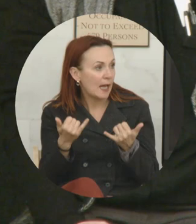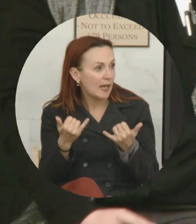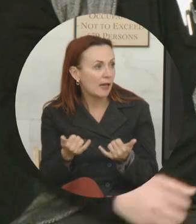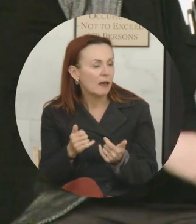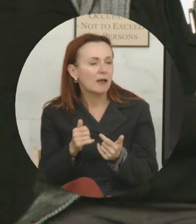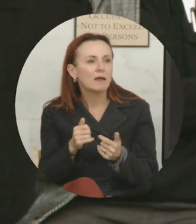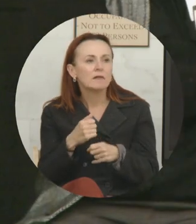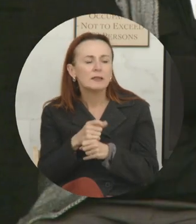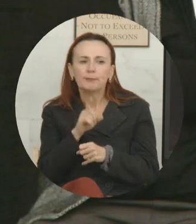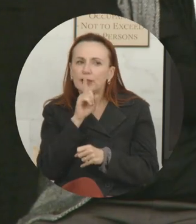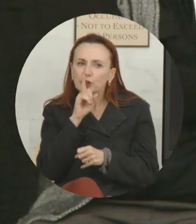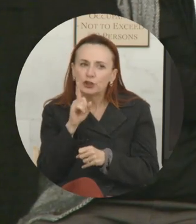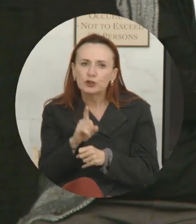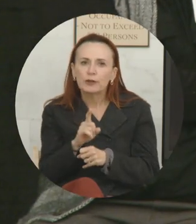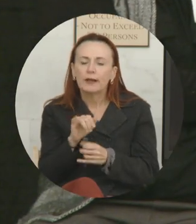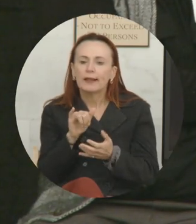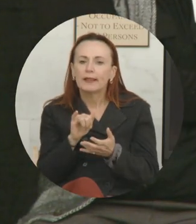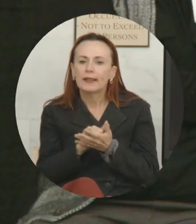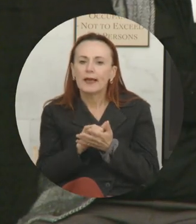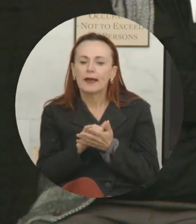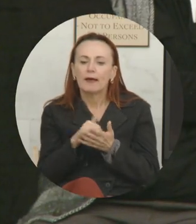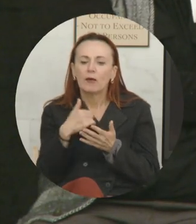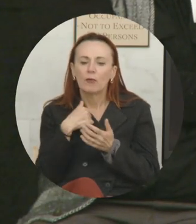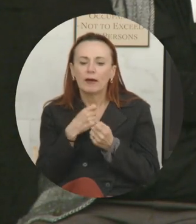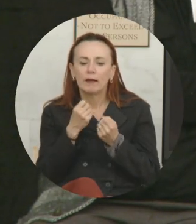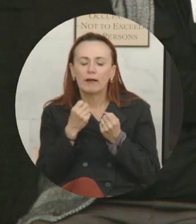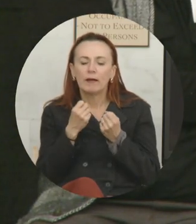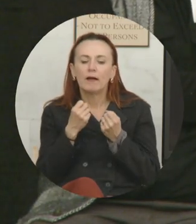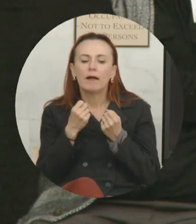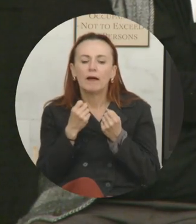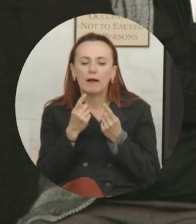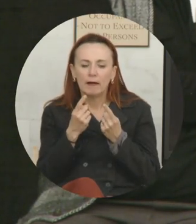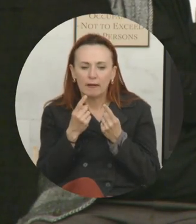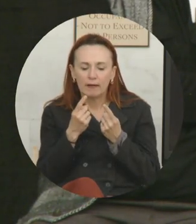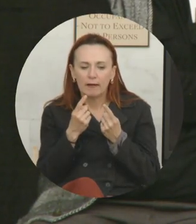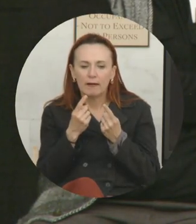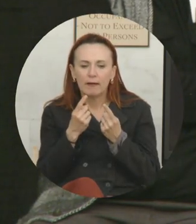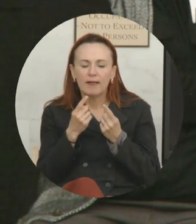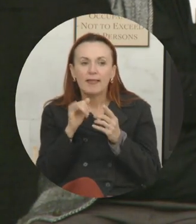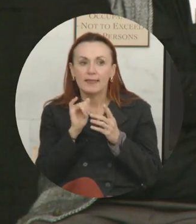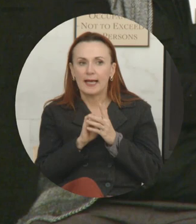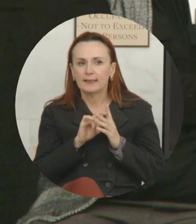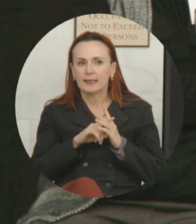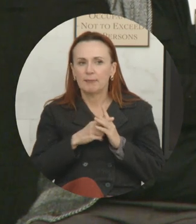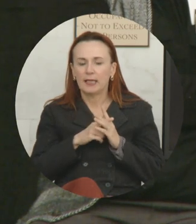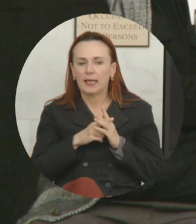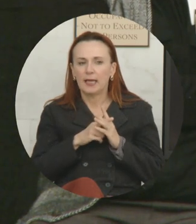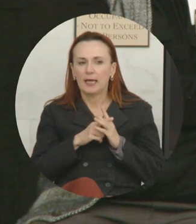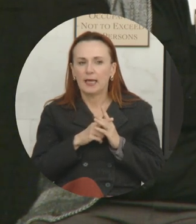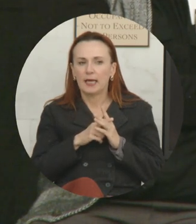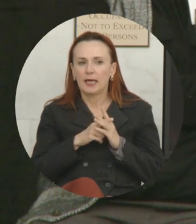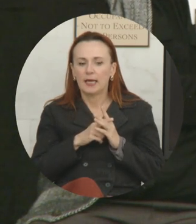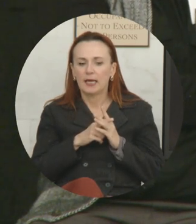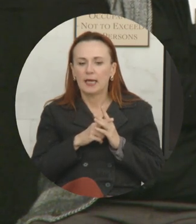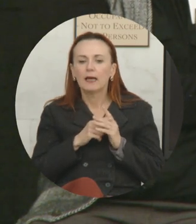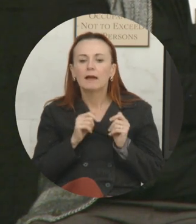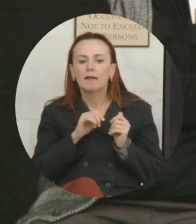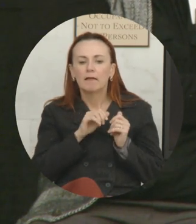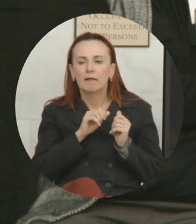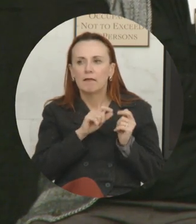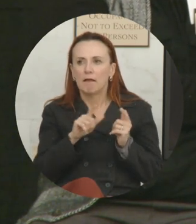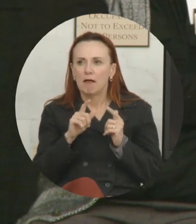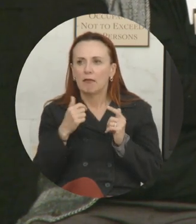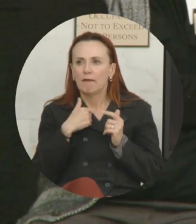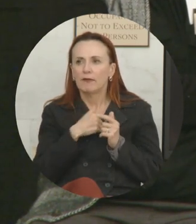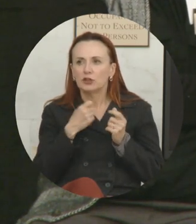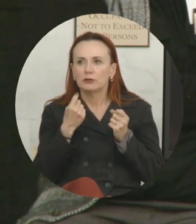to ensure that that understanding is where we start. That's our starting point. How do we